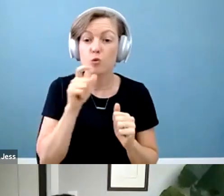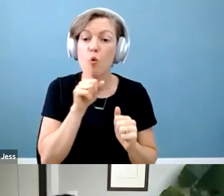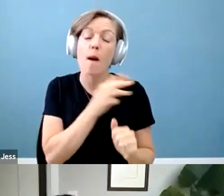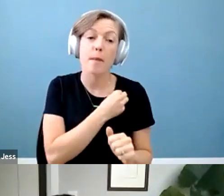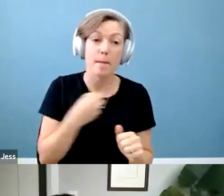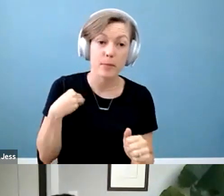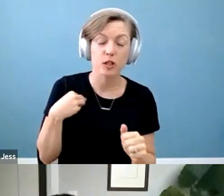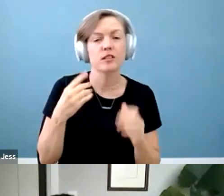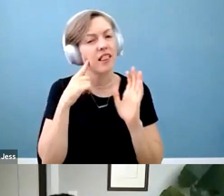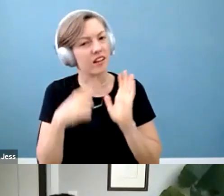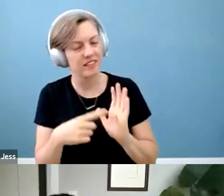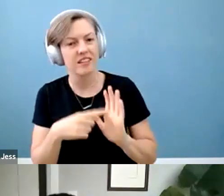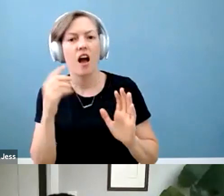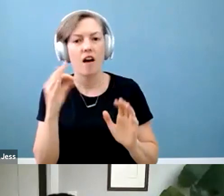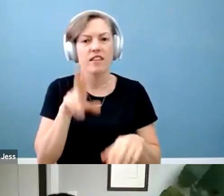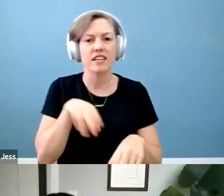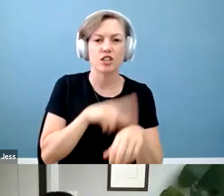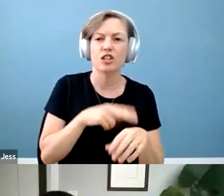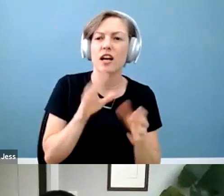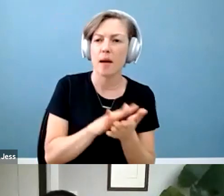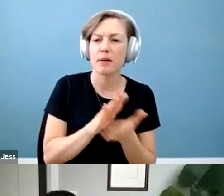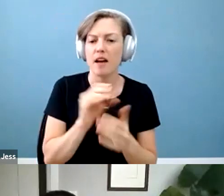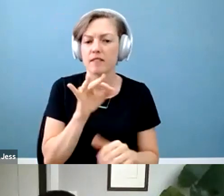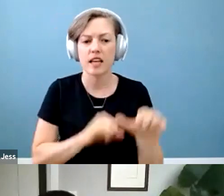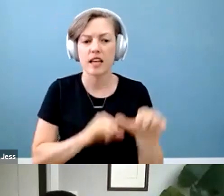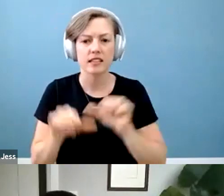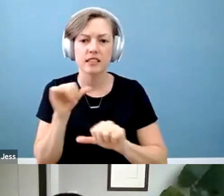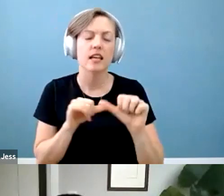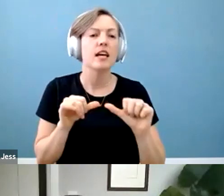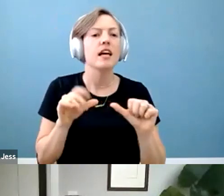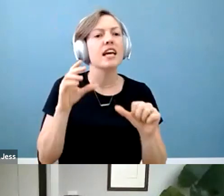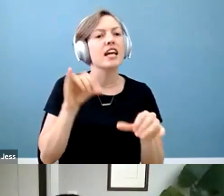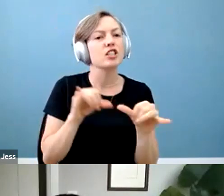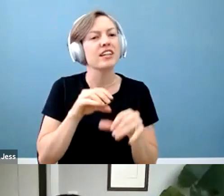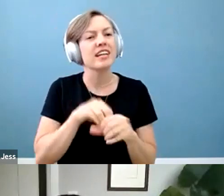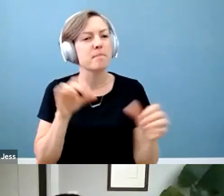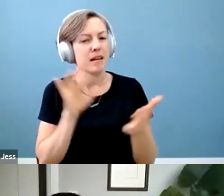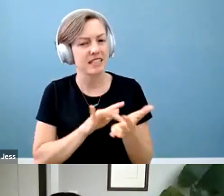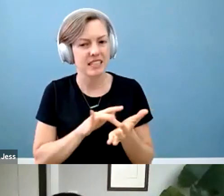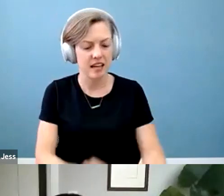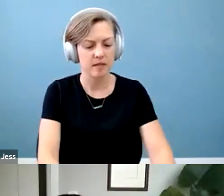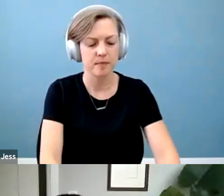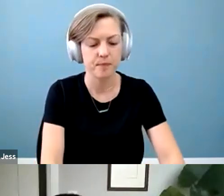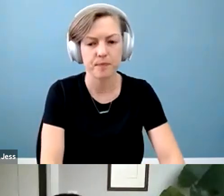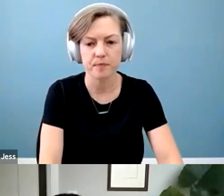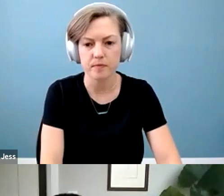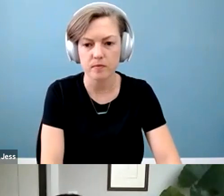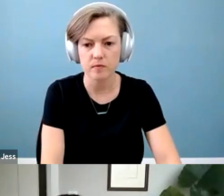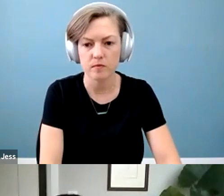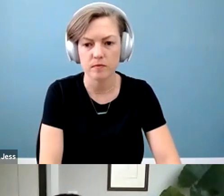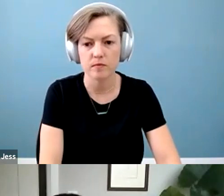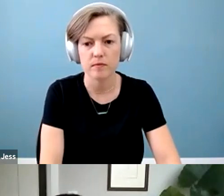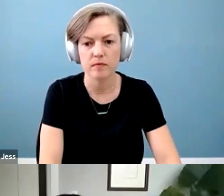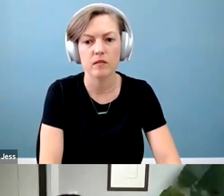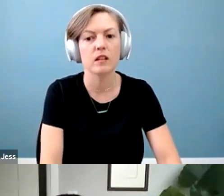members, let's say, of the National Academies of Sciences, Engineering and Medicine, because we're just going to keep moving forward